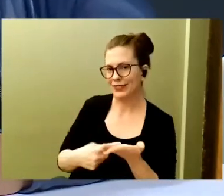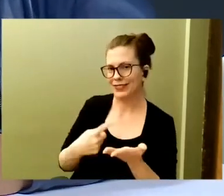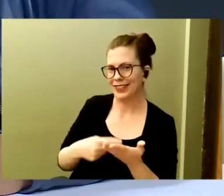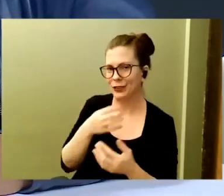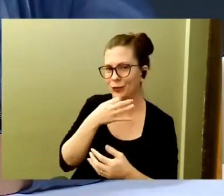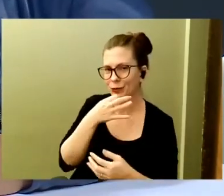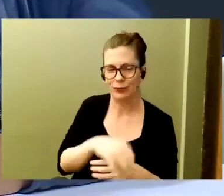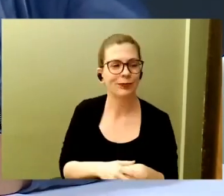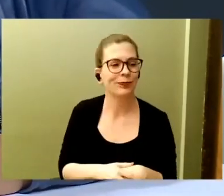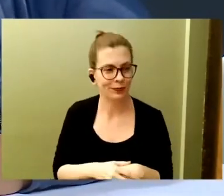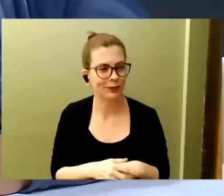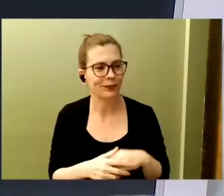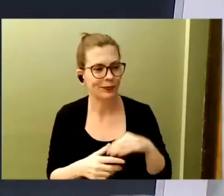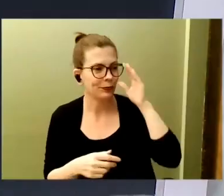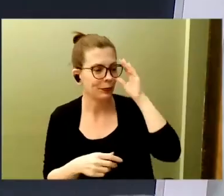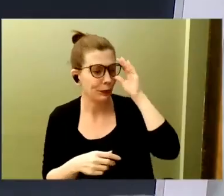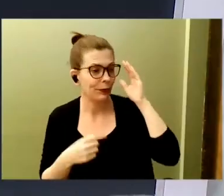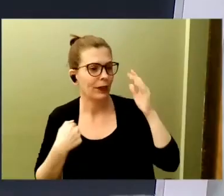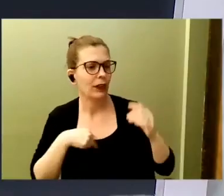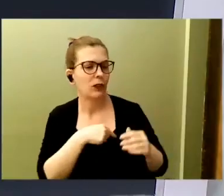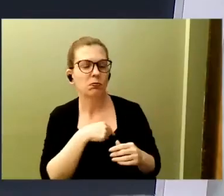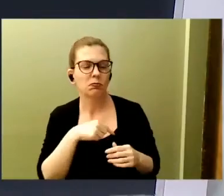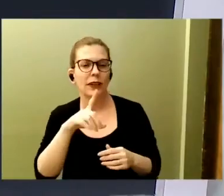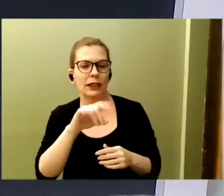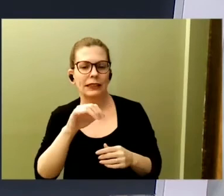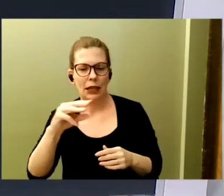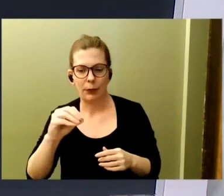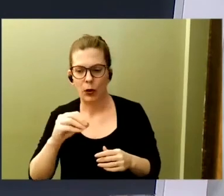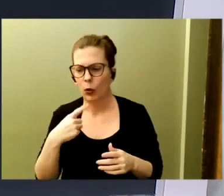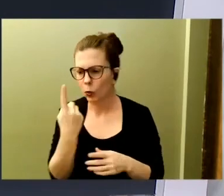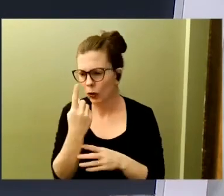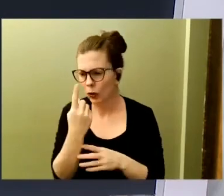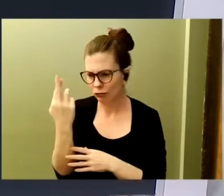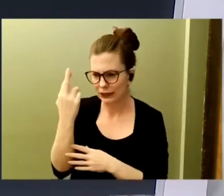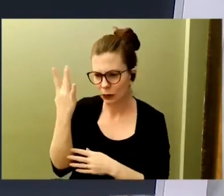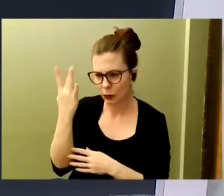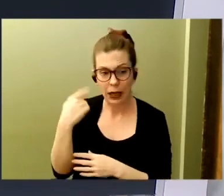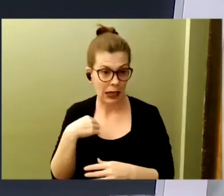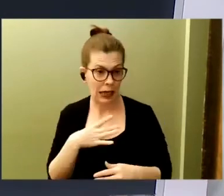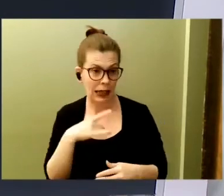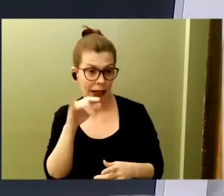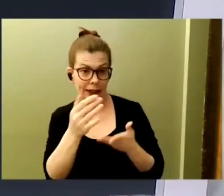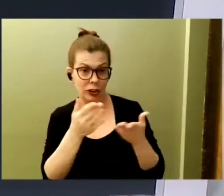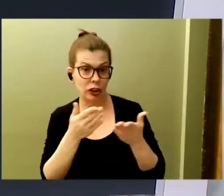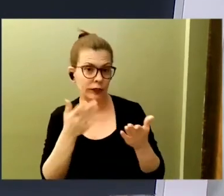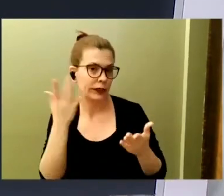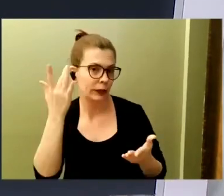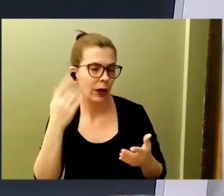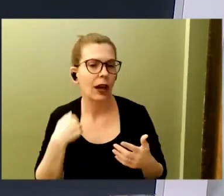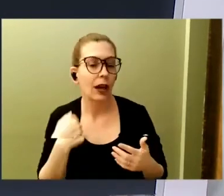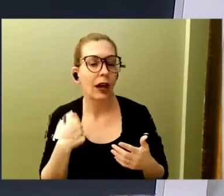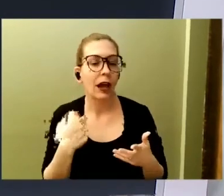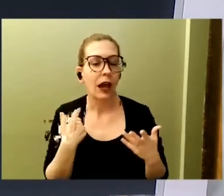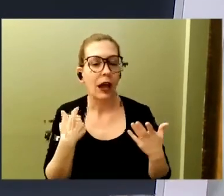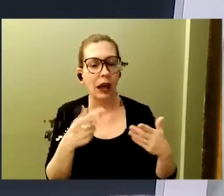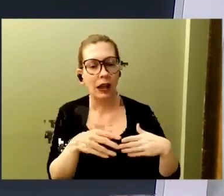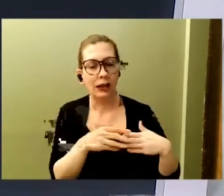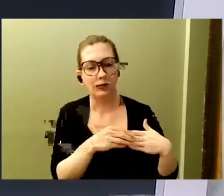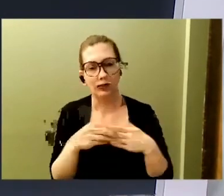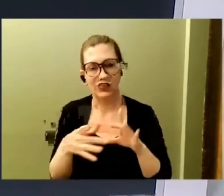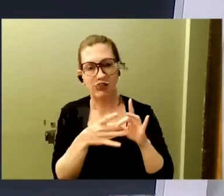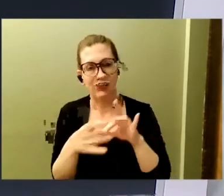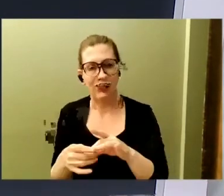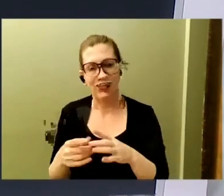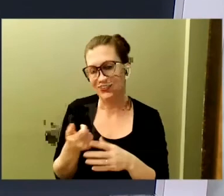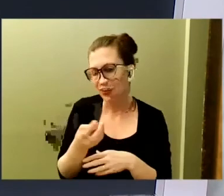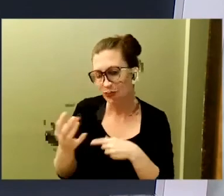So we have a demo, but one of the reasons why I like the service so much is I relate to this. Several years ago, when I was not